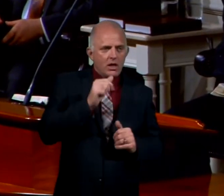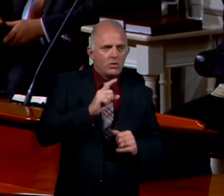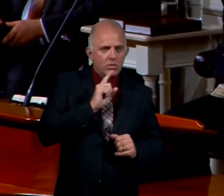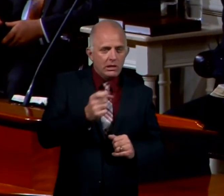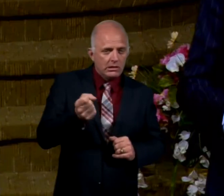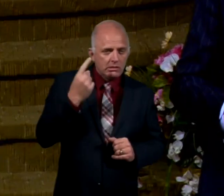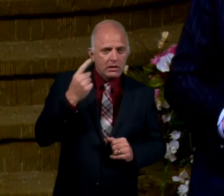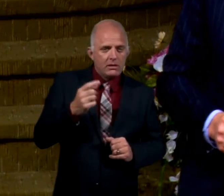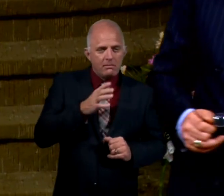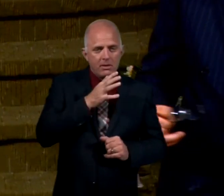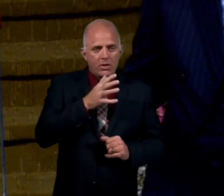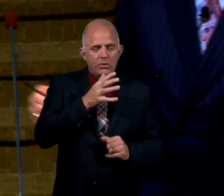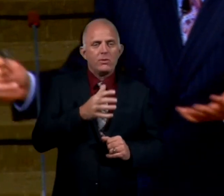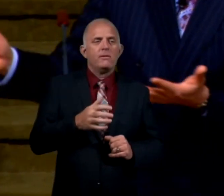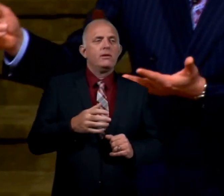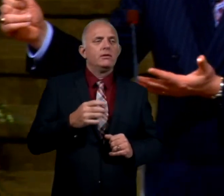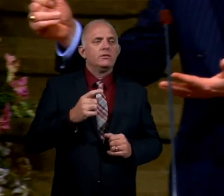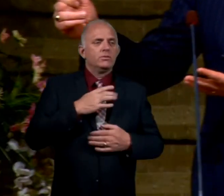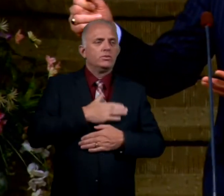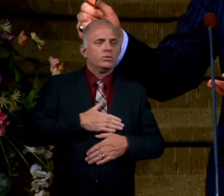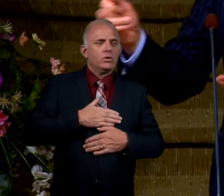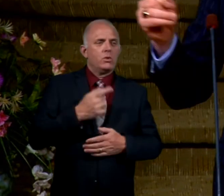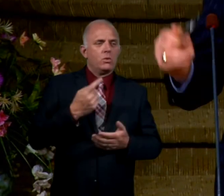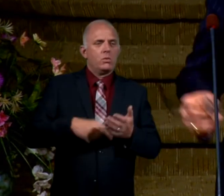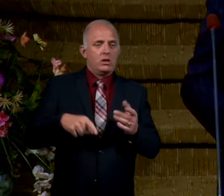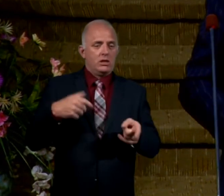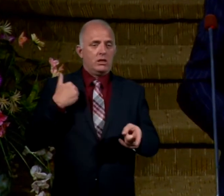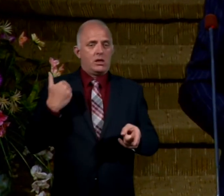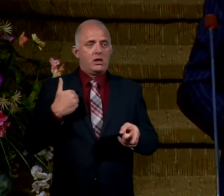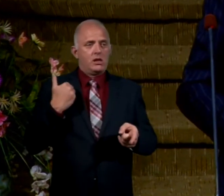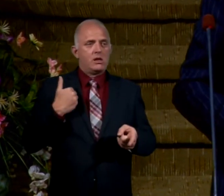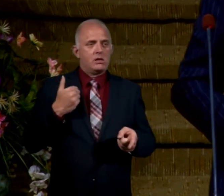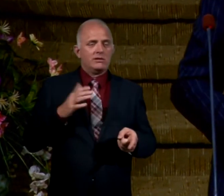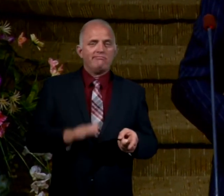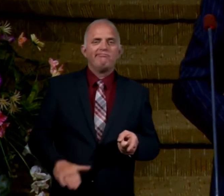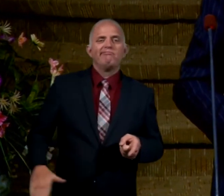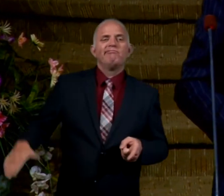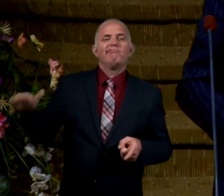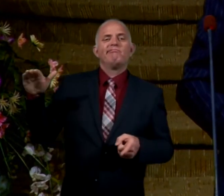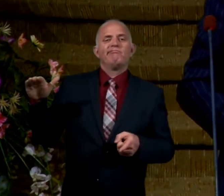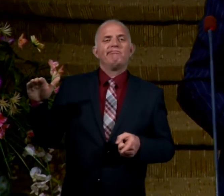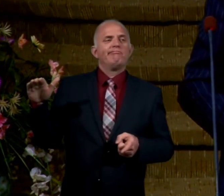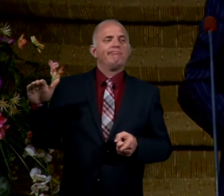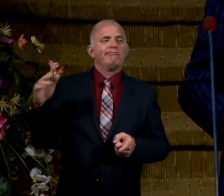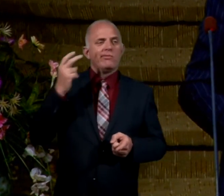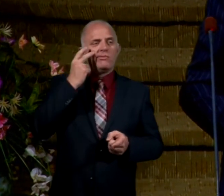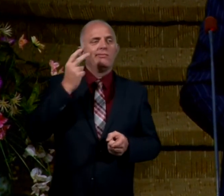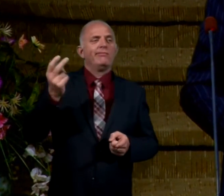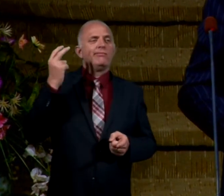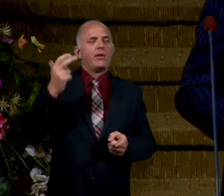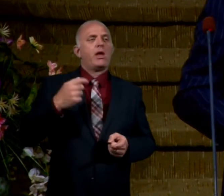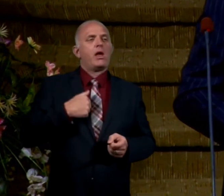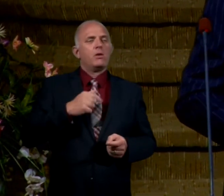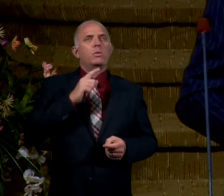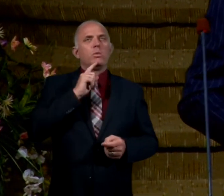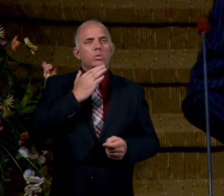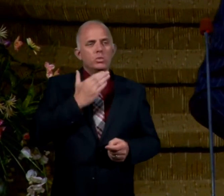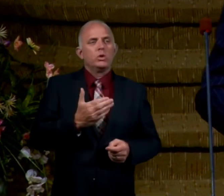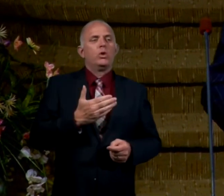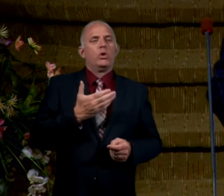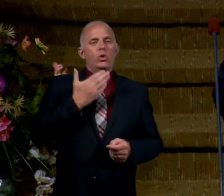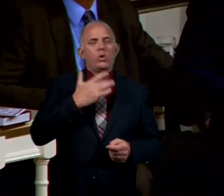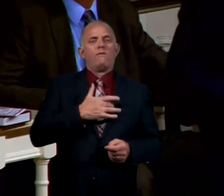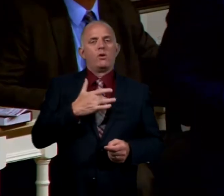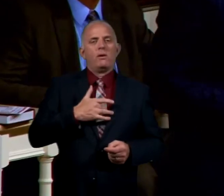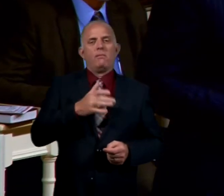young. But as they rise up in life, they look back and say, boy, what a good mom I had. What a faithful wife she was. What